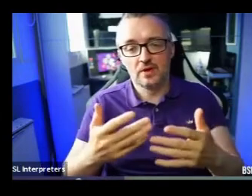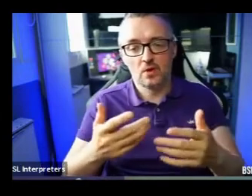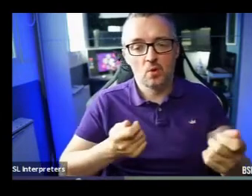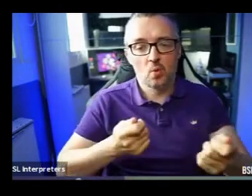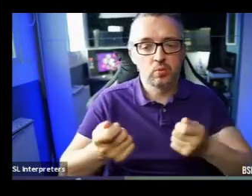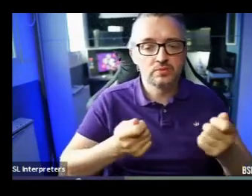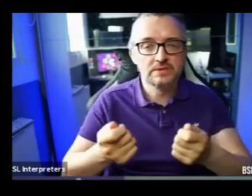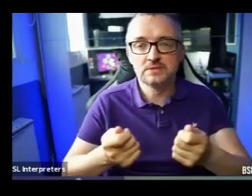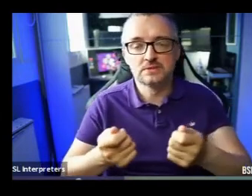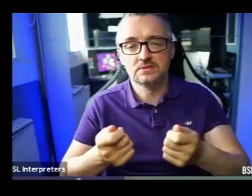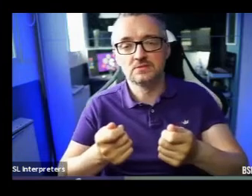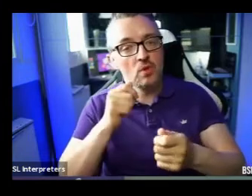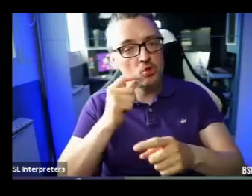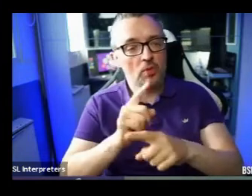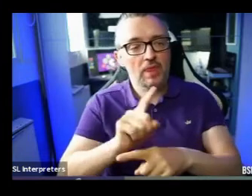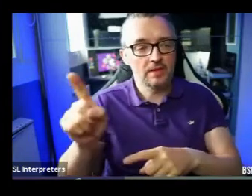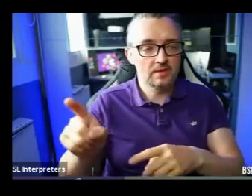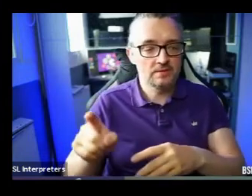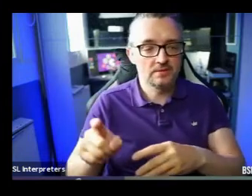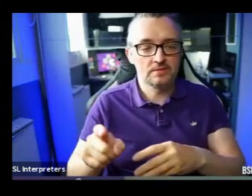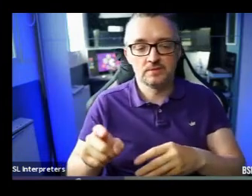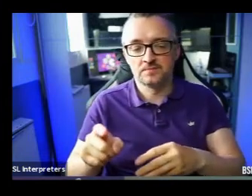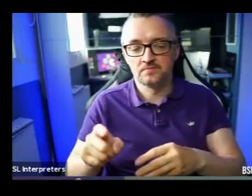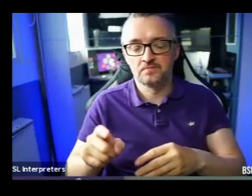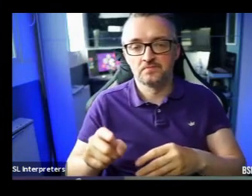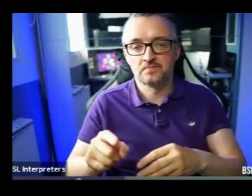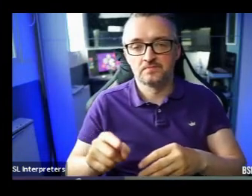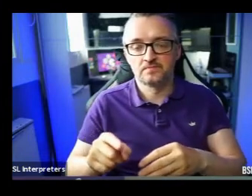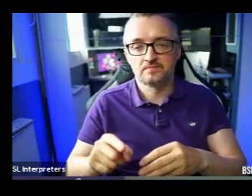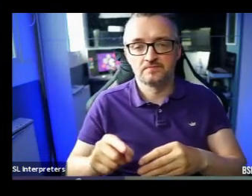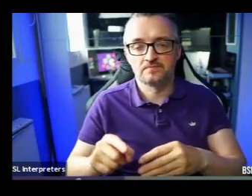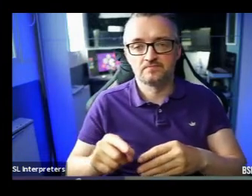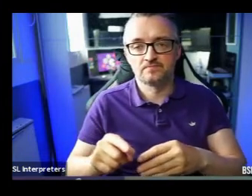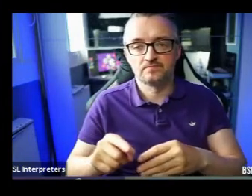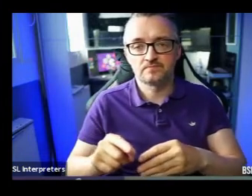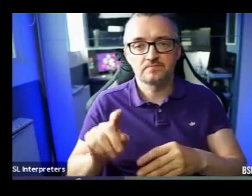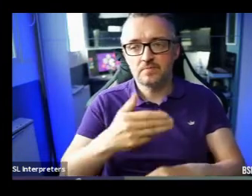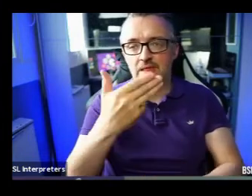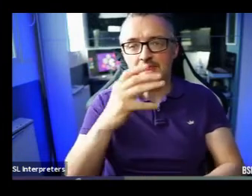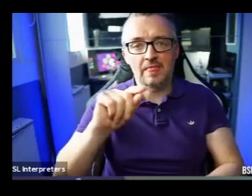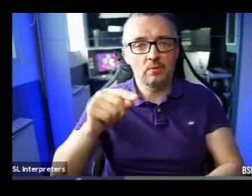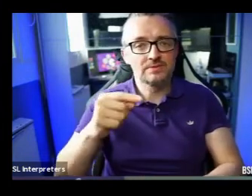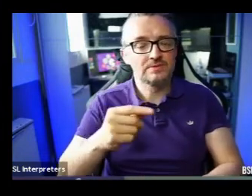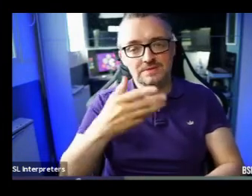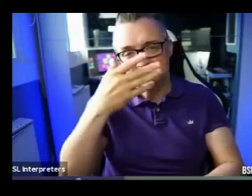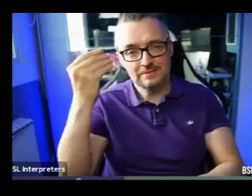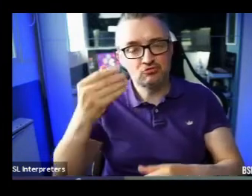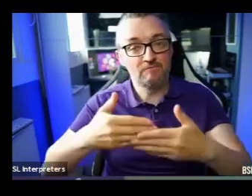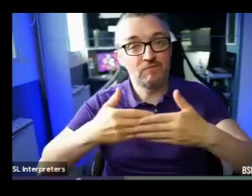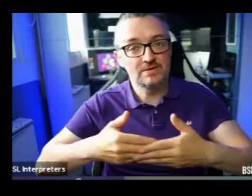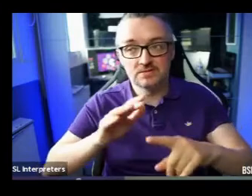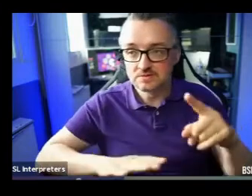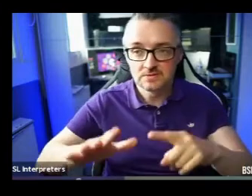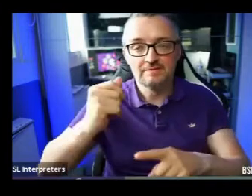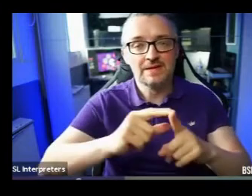handful of dementia practice coordinators, which is part of the problem I'll talk about later. We've got, somewhere in the region of 90,000 dementia friends